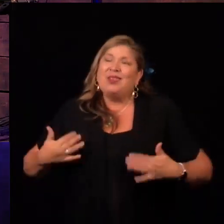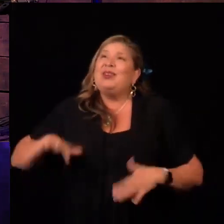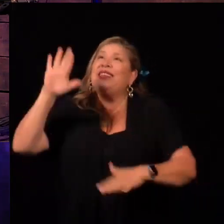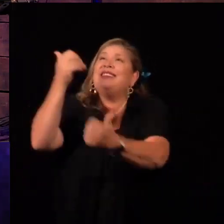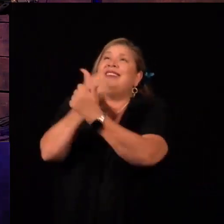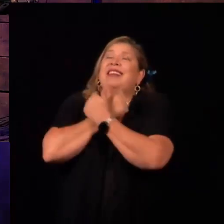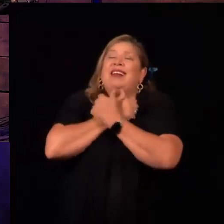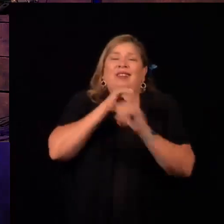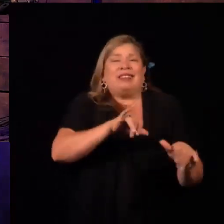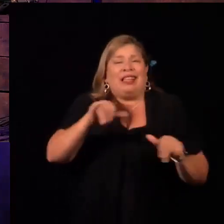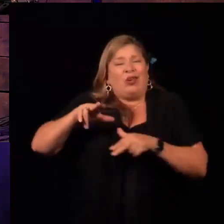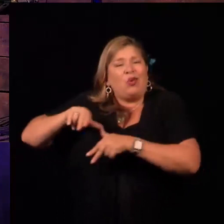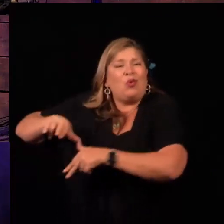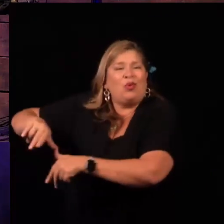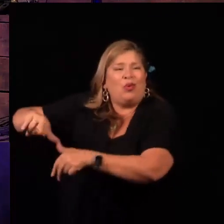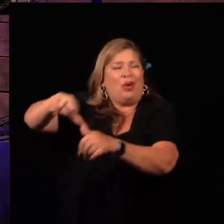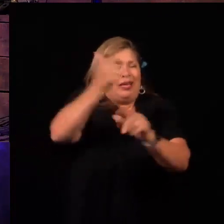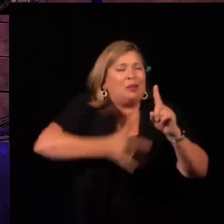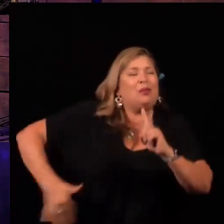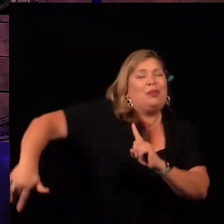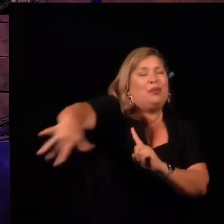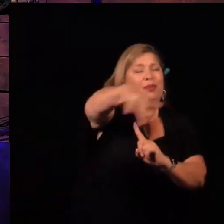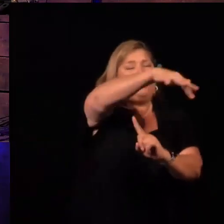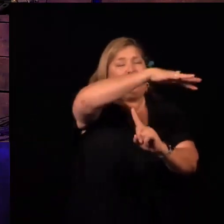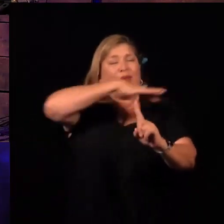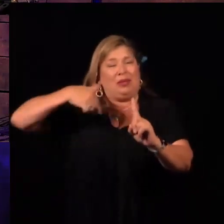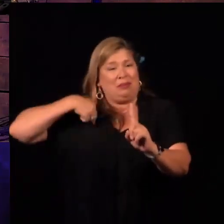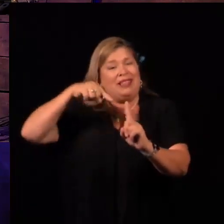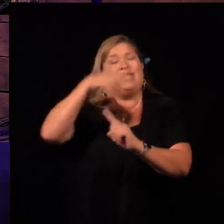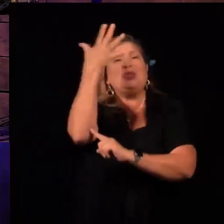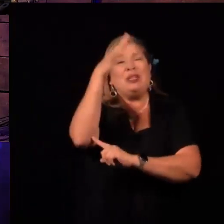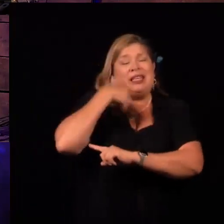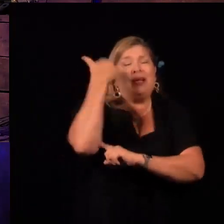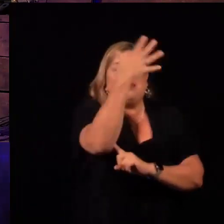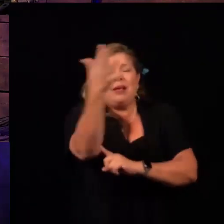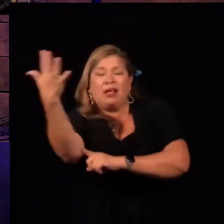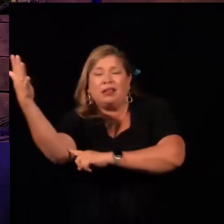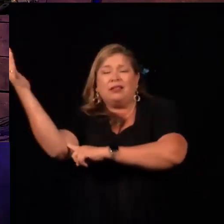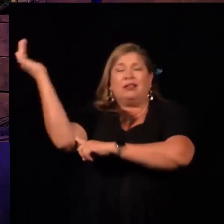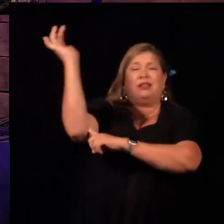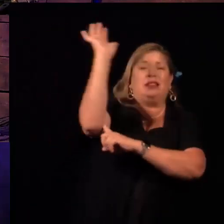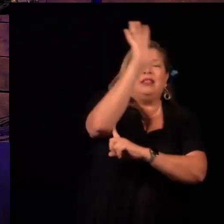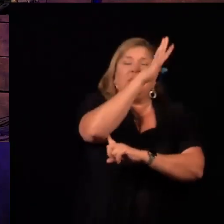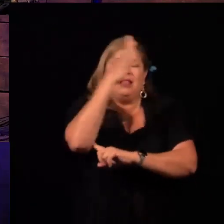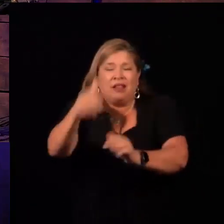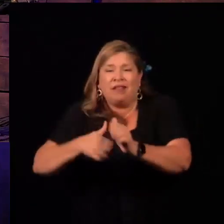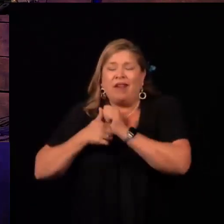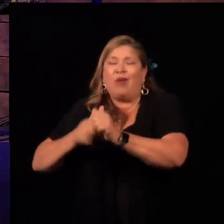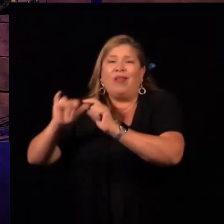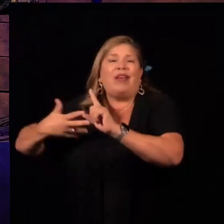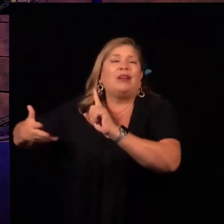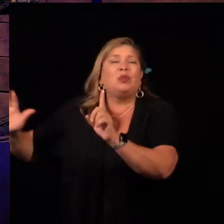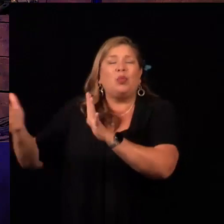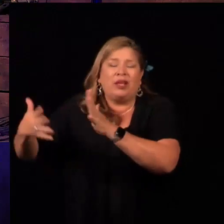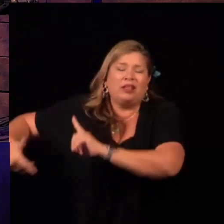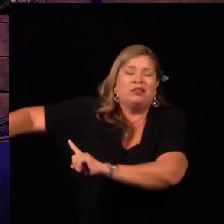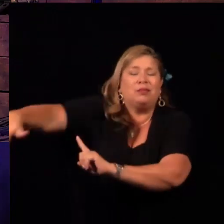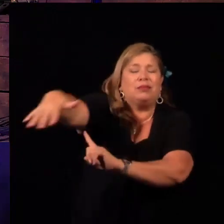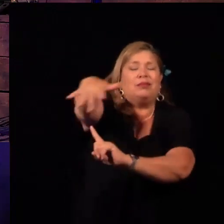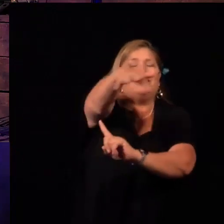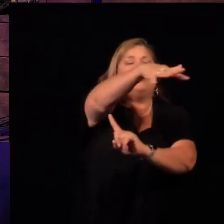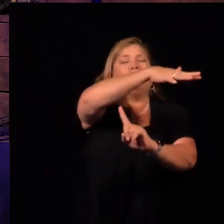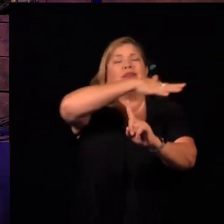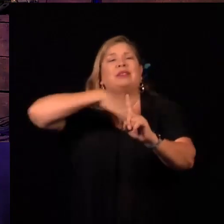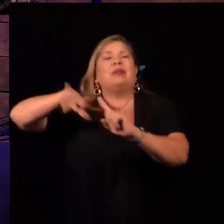Love's like a hurricane. I am a tree bending beneath the weight of his